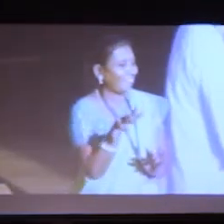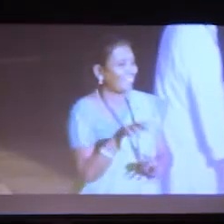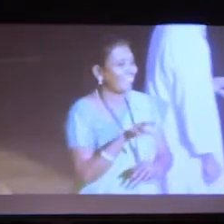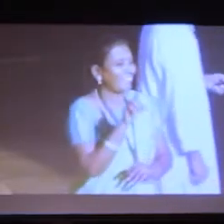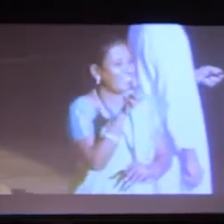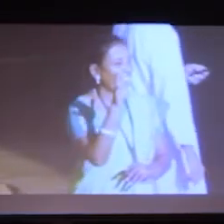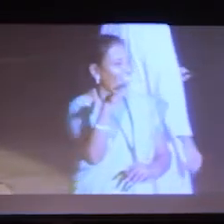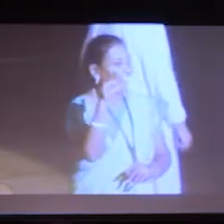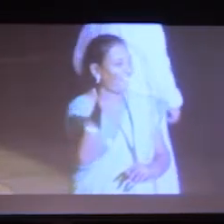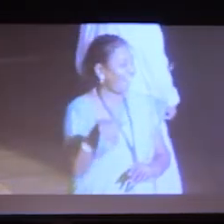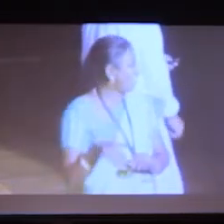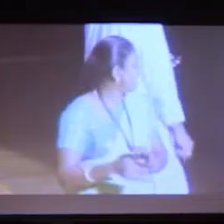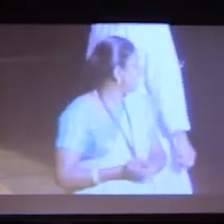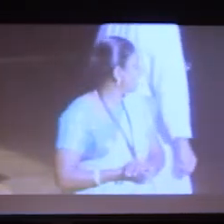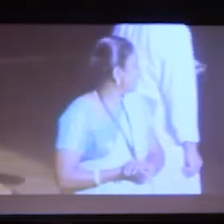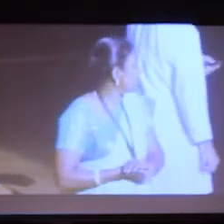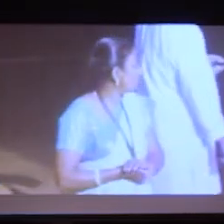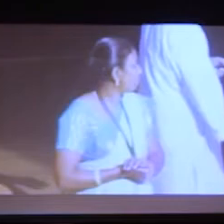19.